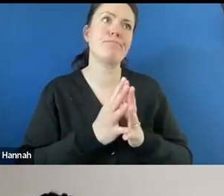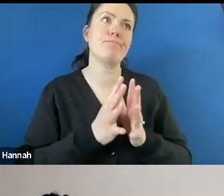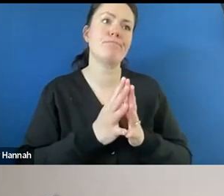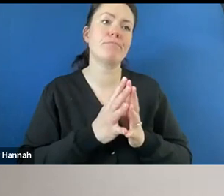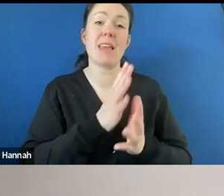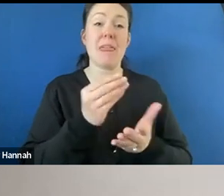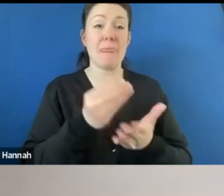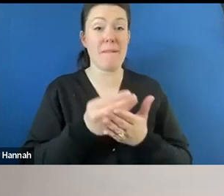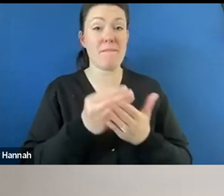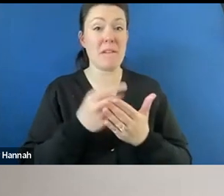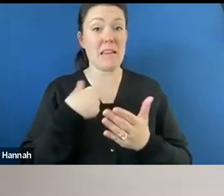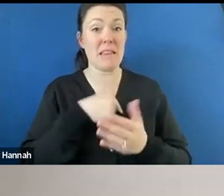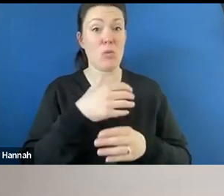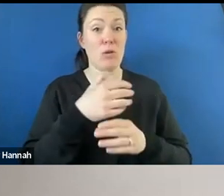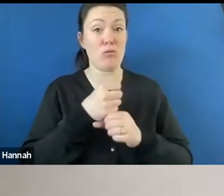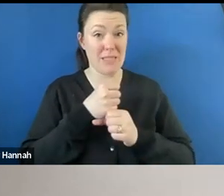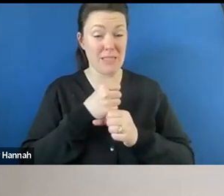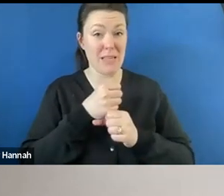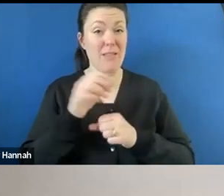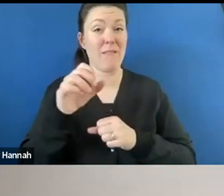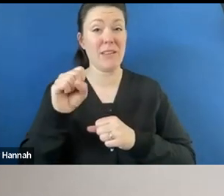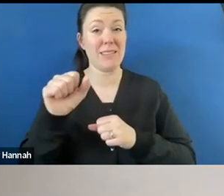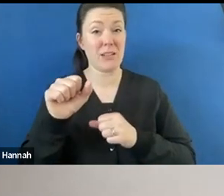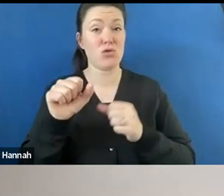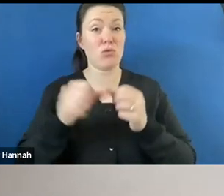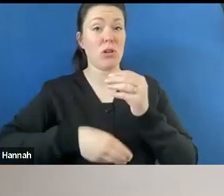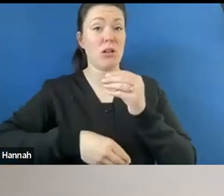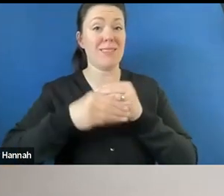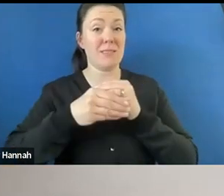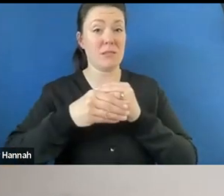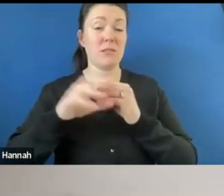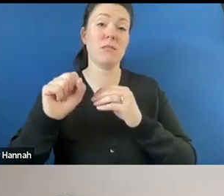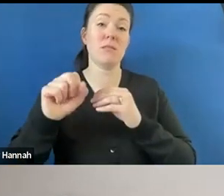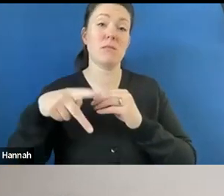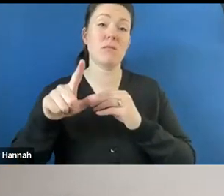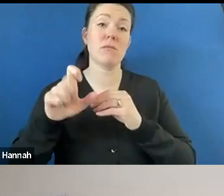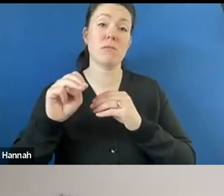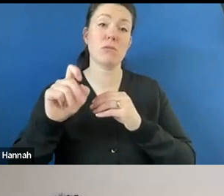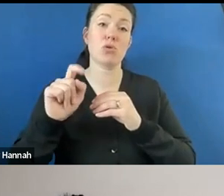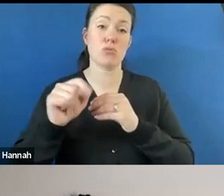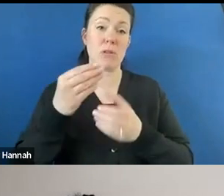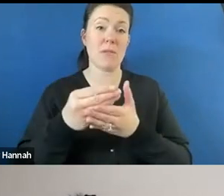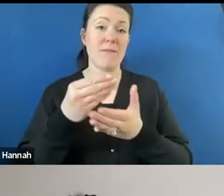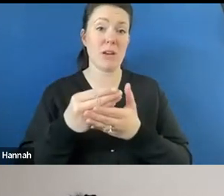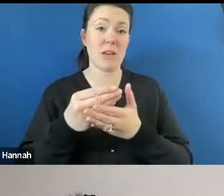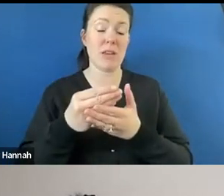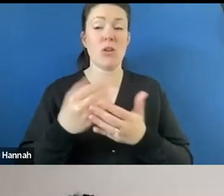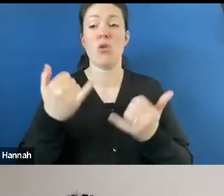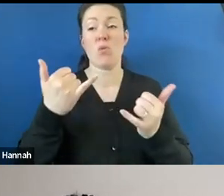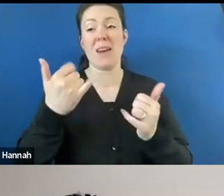funding we got, sexual assault supplement funding, we're just at a beginning